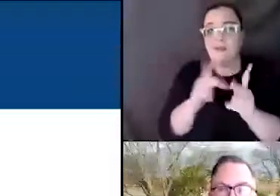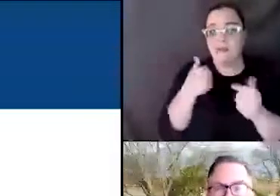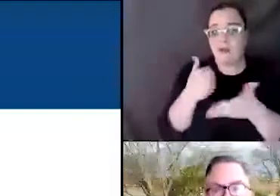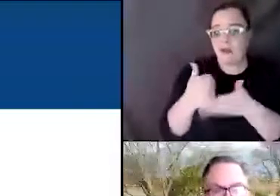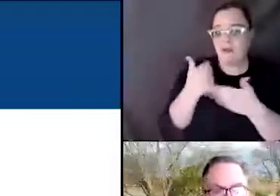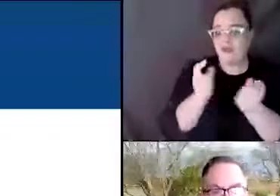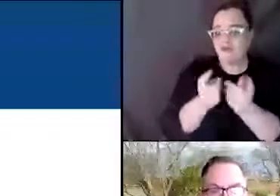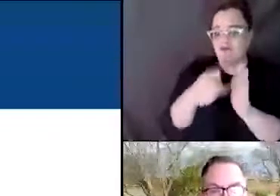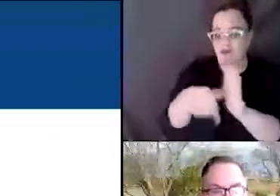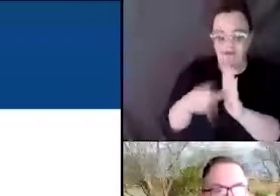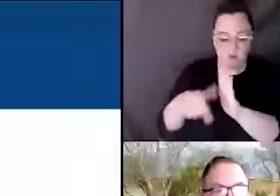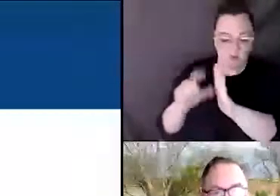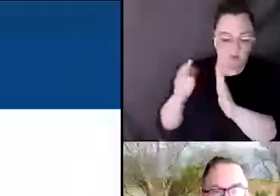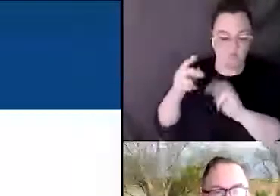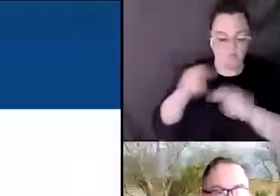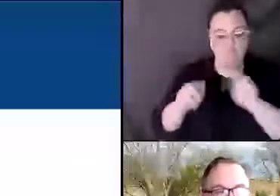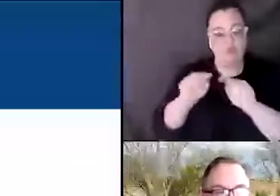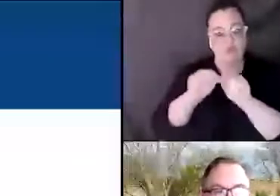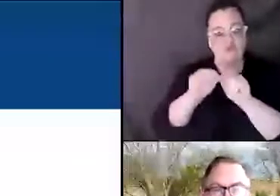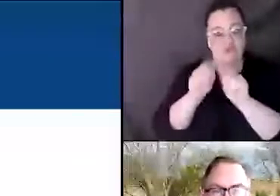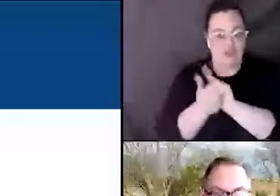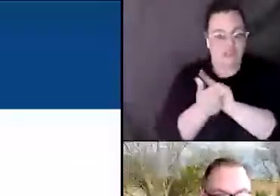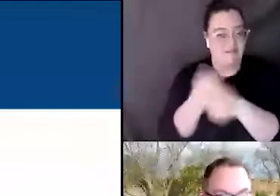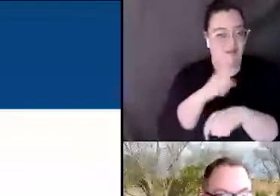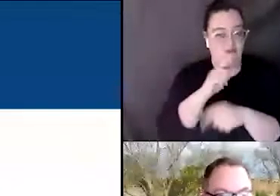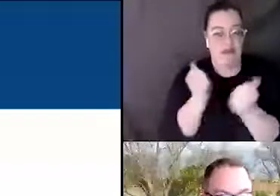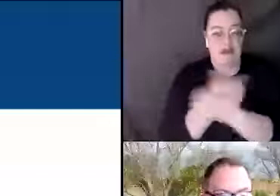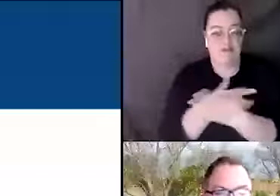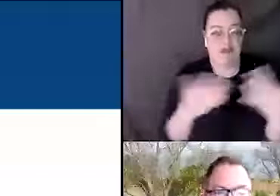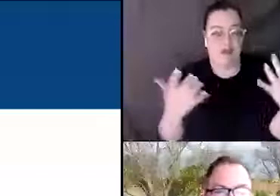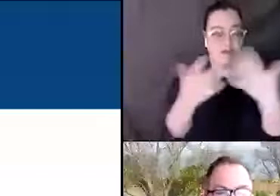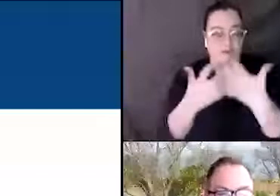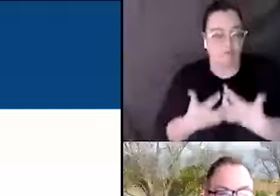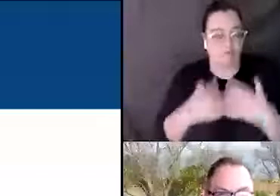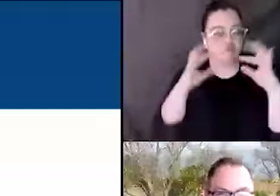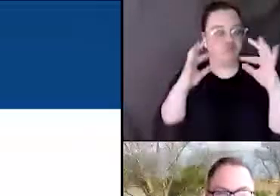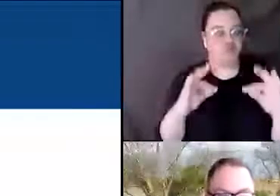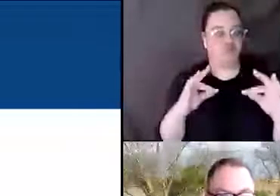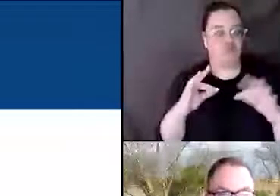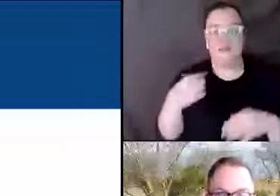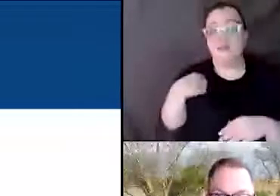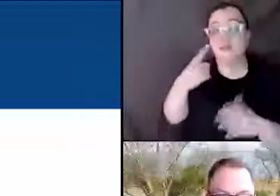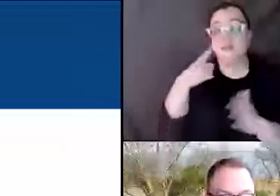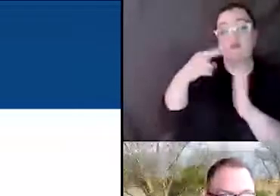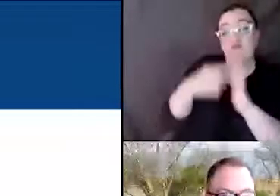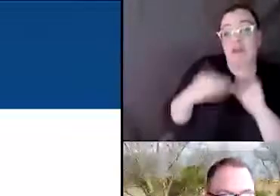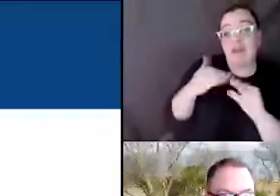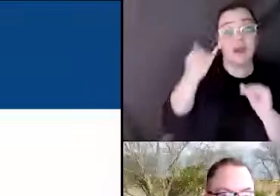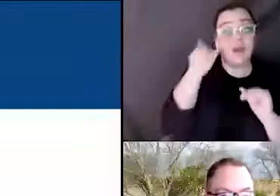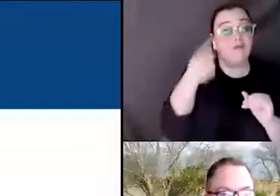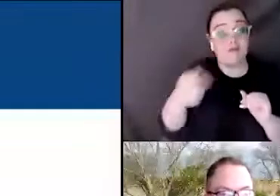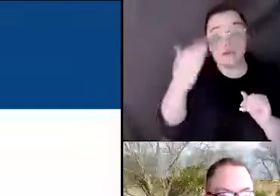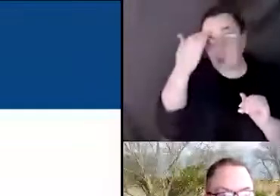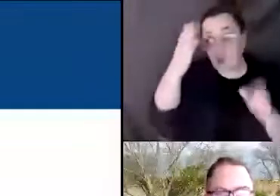we get from the professional company, make sure that the terminology is correct. So look at that email, and if you know anybody or you can